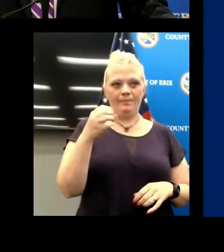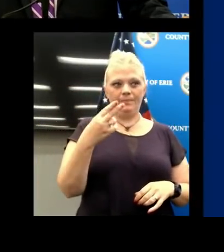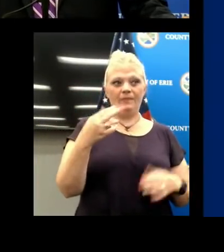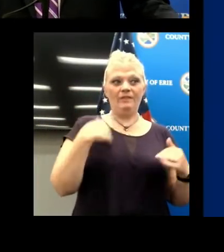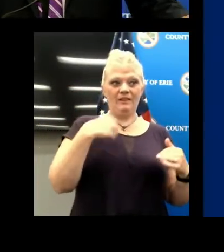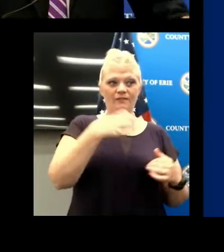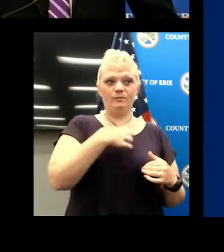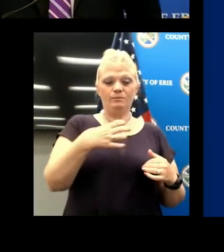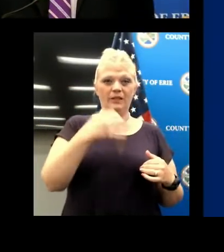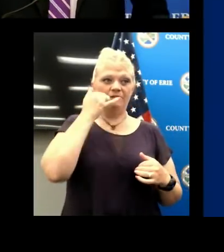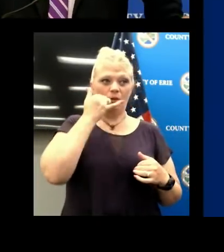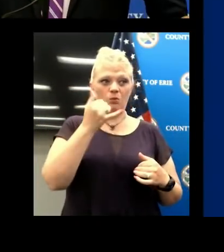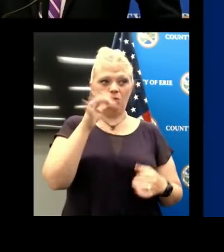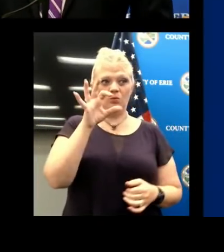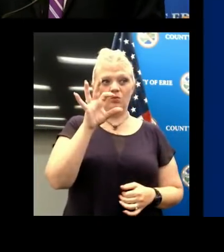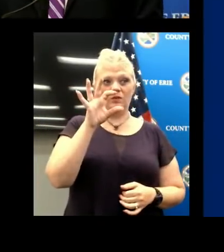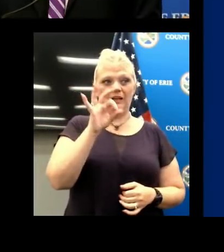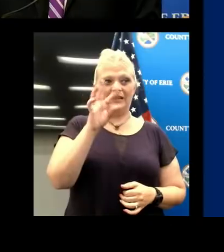complaint line. You can call